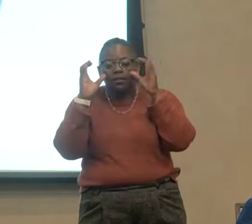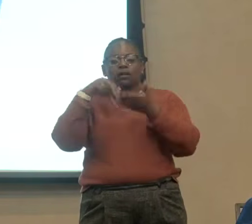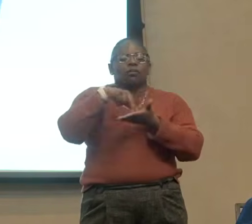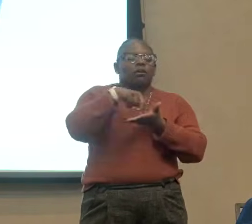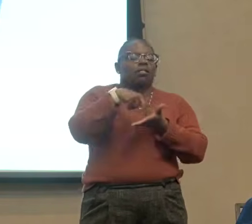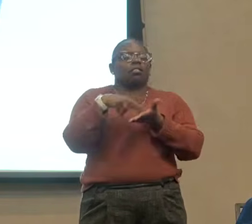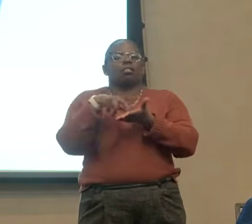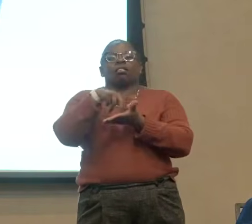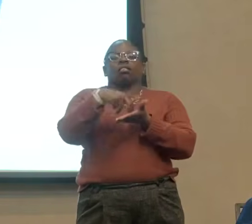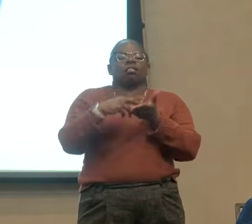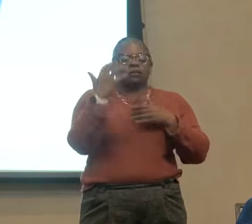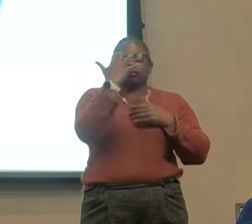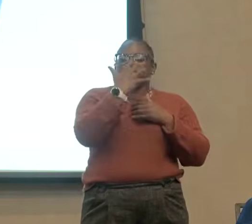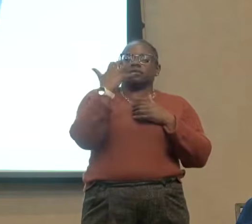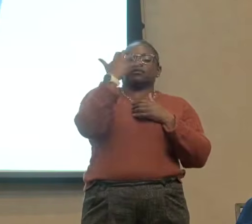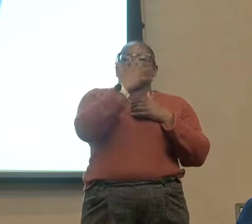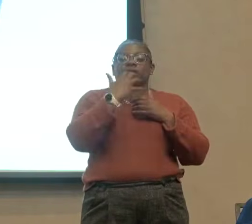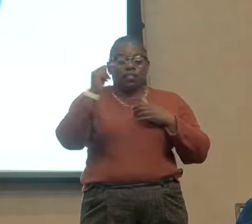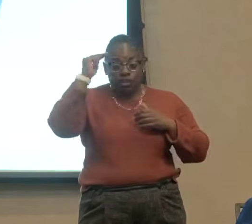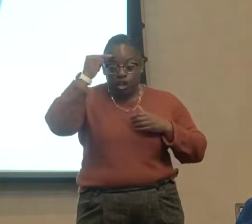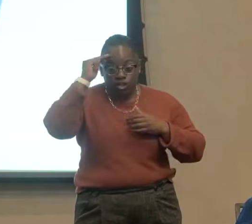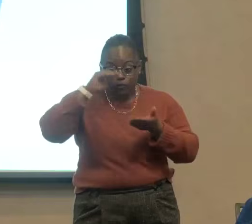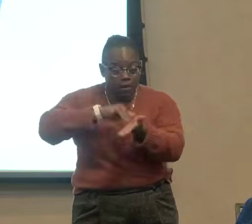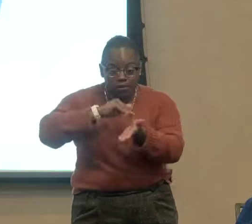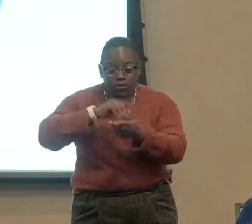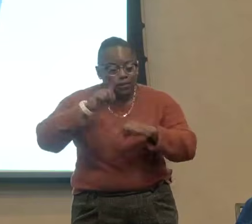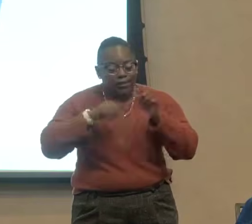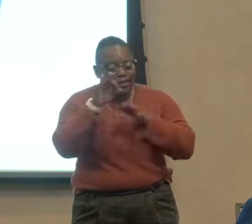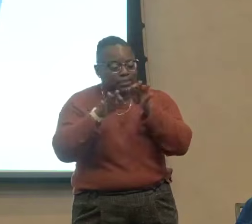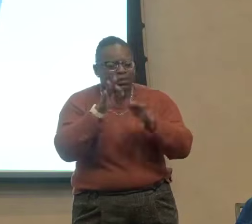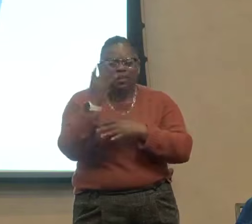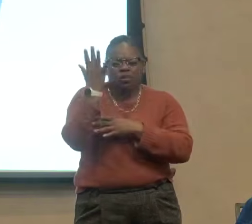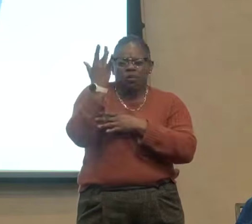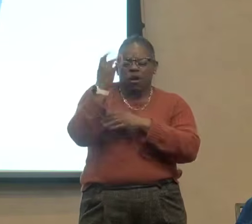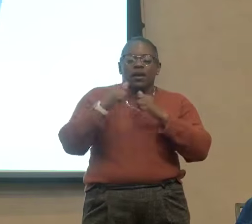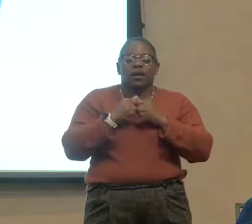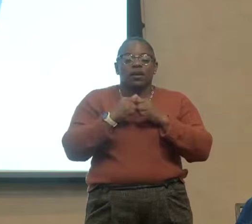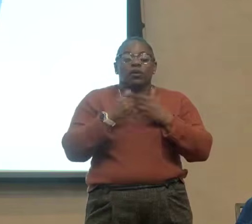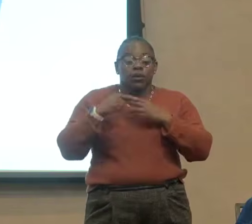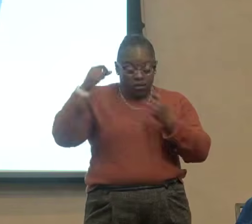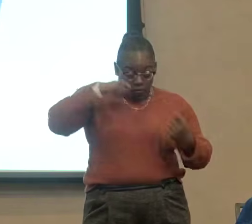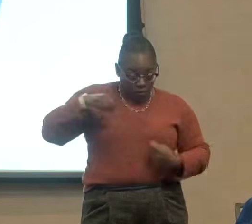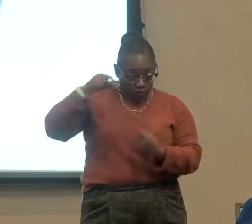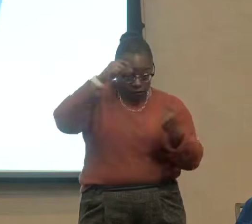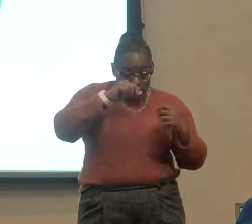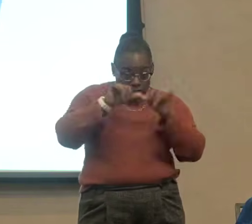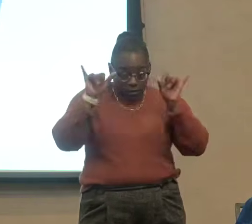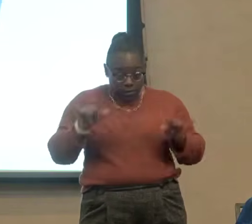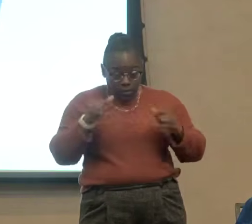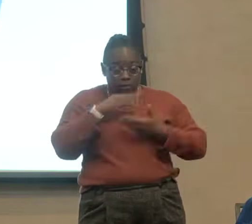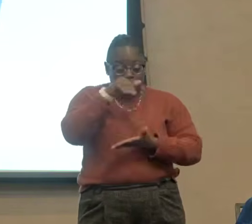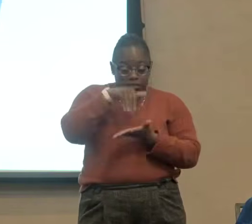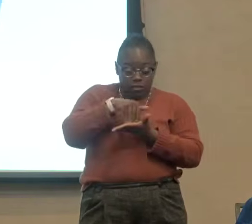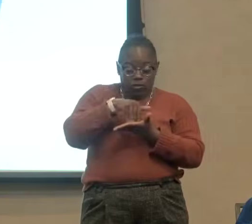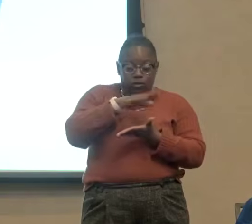and dizziness that the neurologist can't explain? Well, there's three parts of the nervous system. There's the central